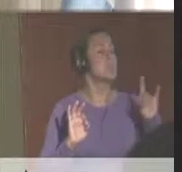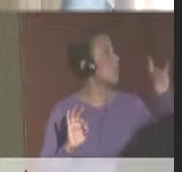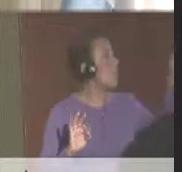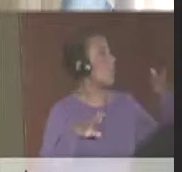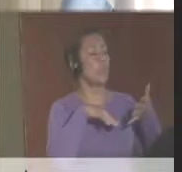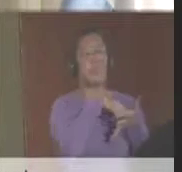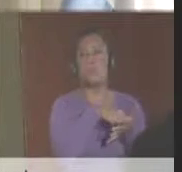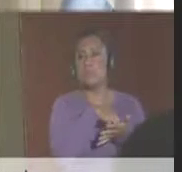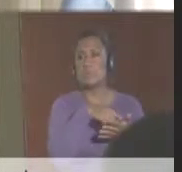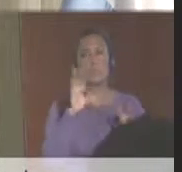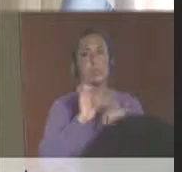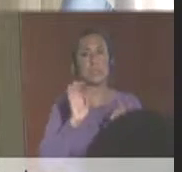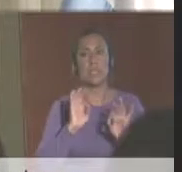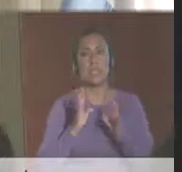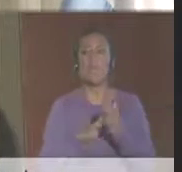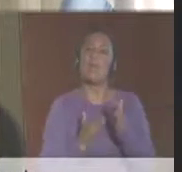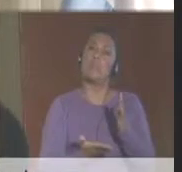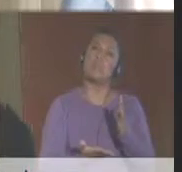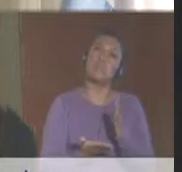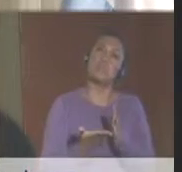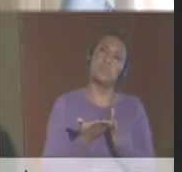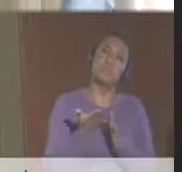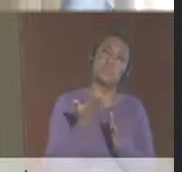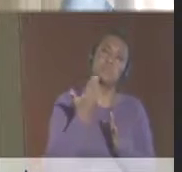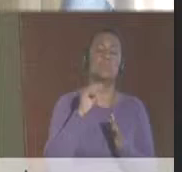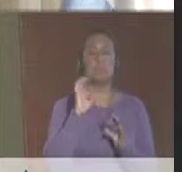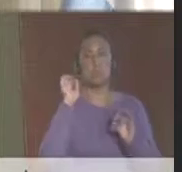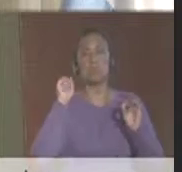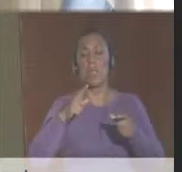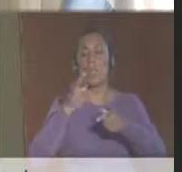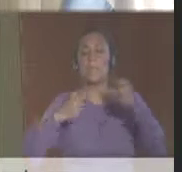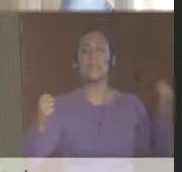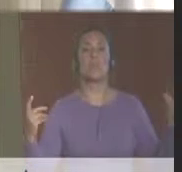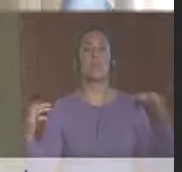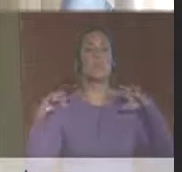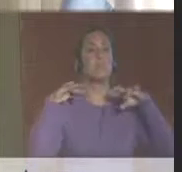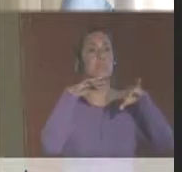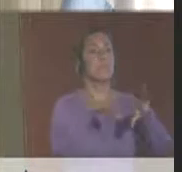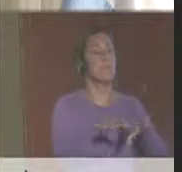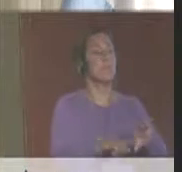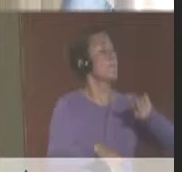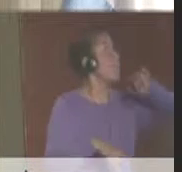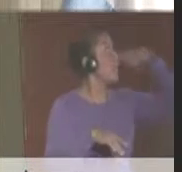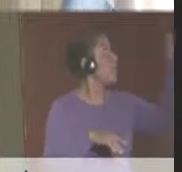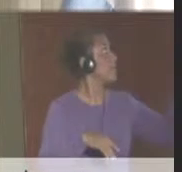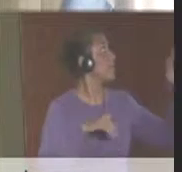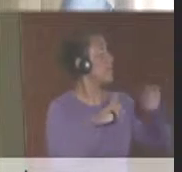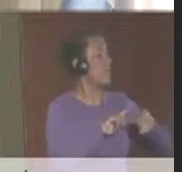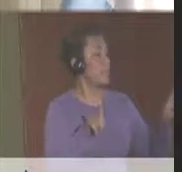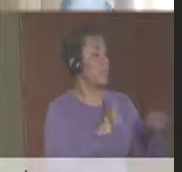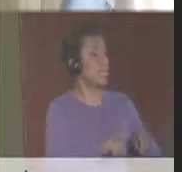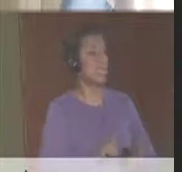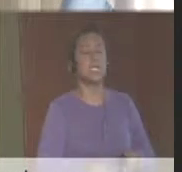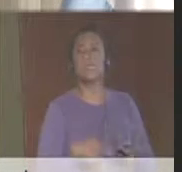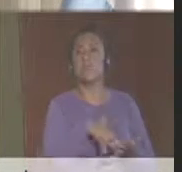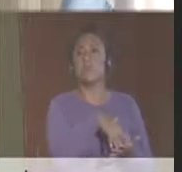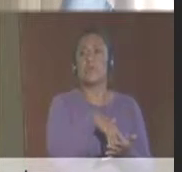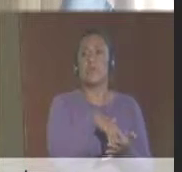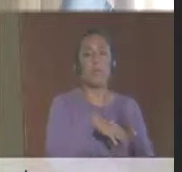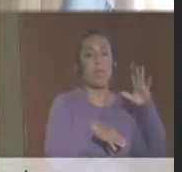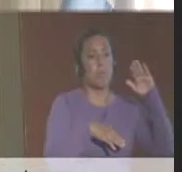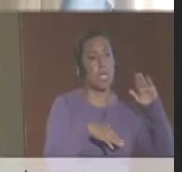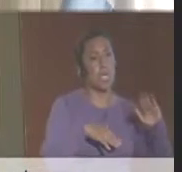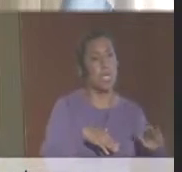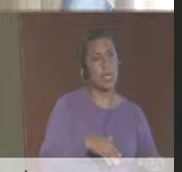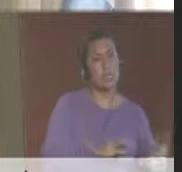the non-vulnerable area has increased 9%. Population has increased, and then the vulnerable areas